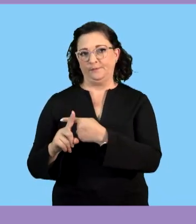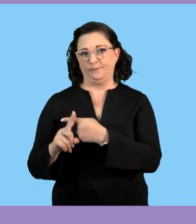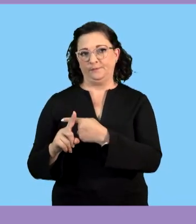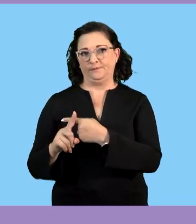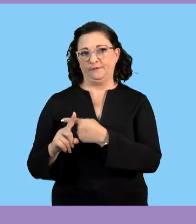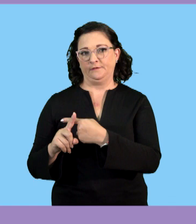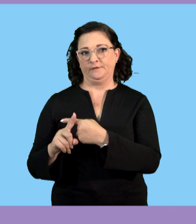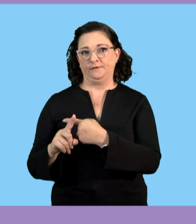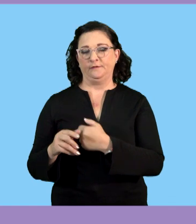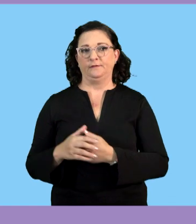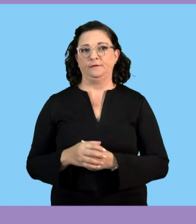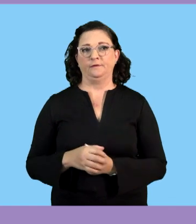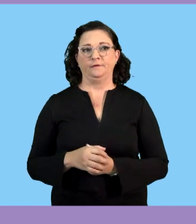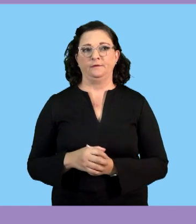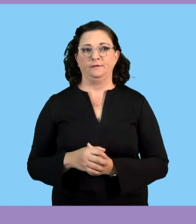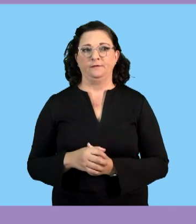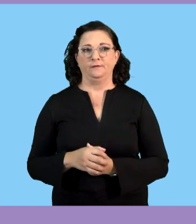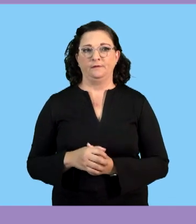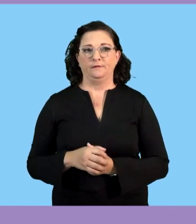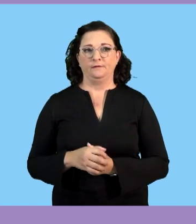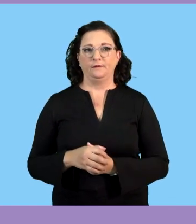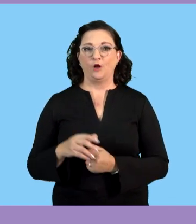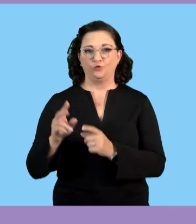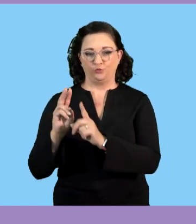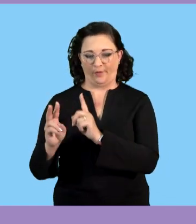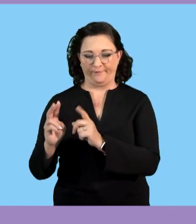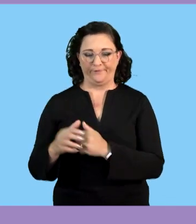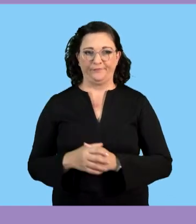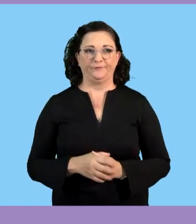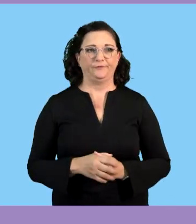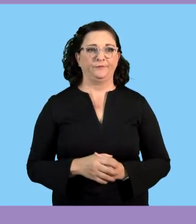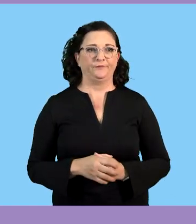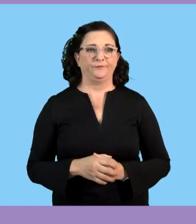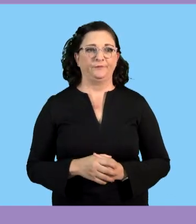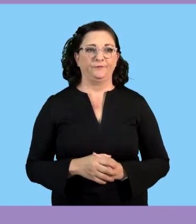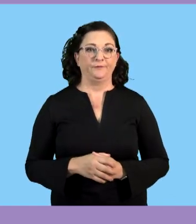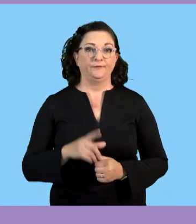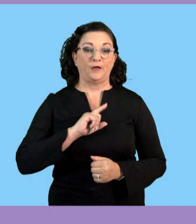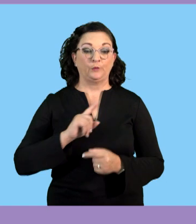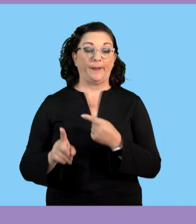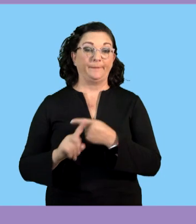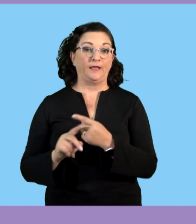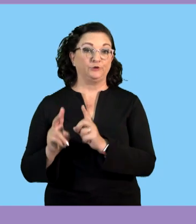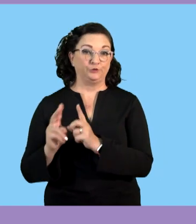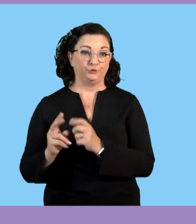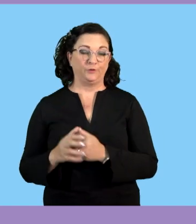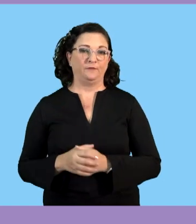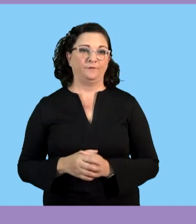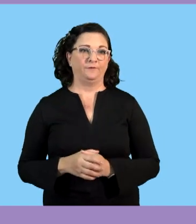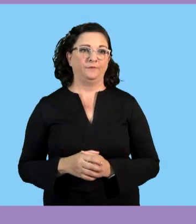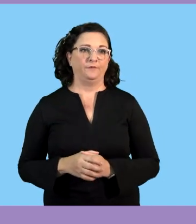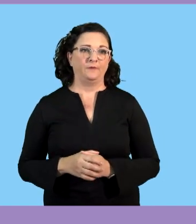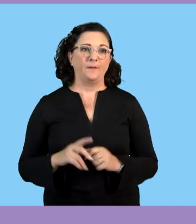So that is 5x plus 15 is equals to 2x plus 12. So that is a plus 12 there.